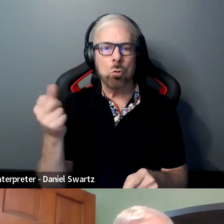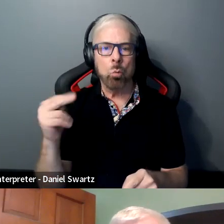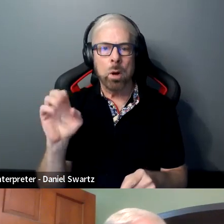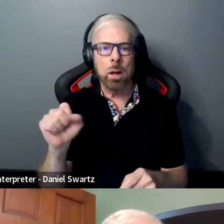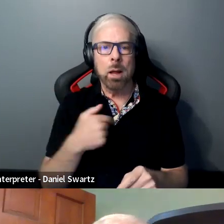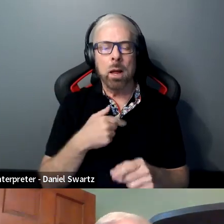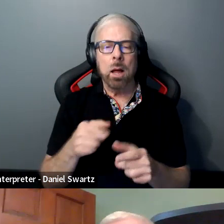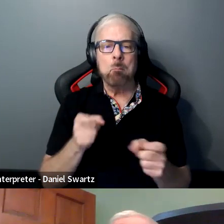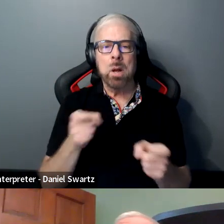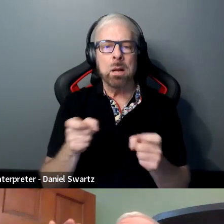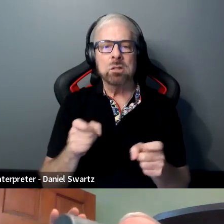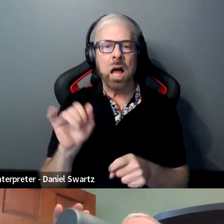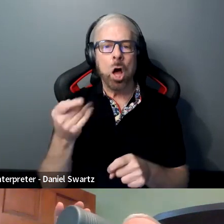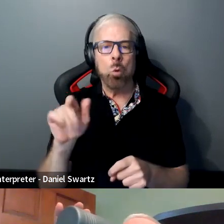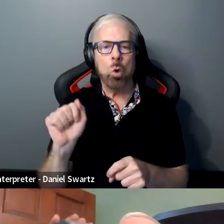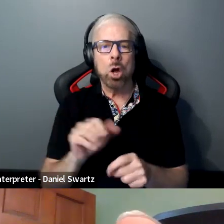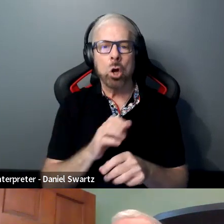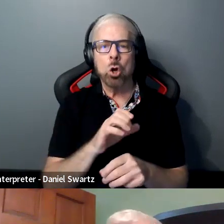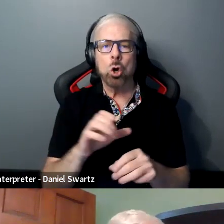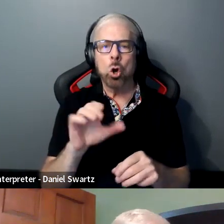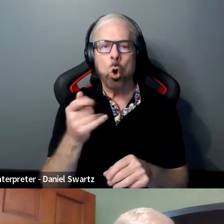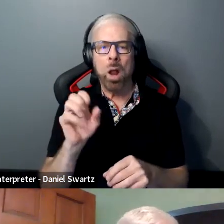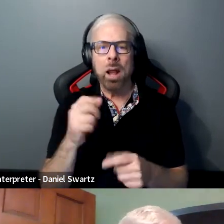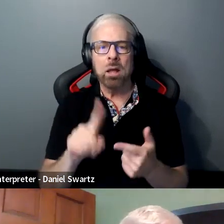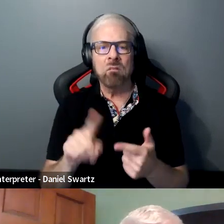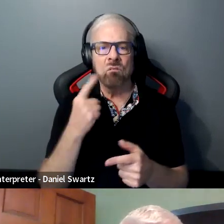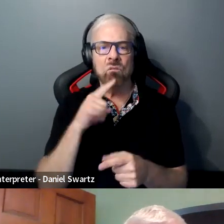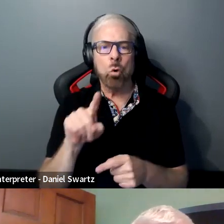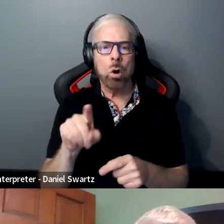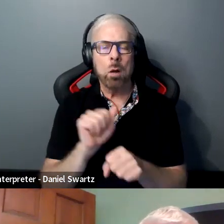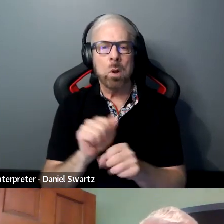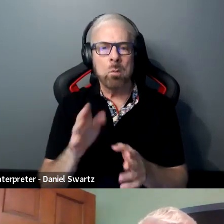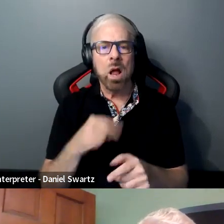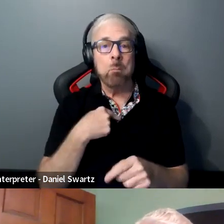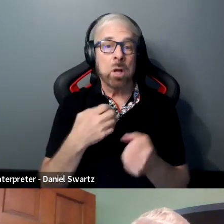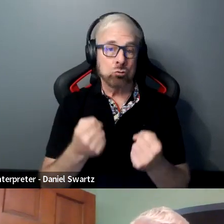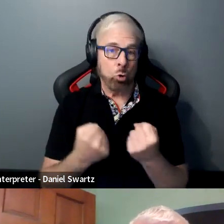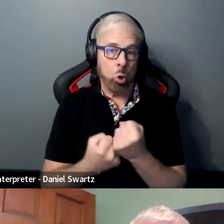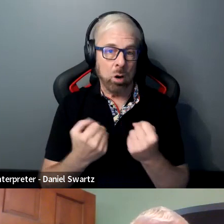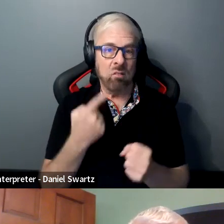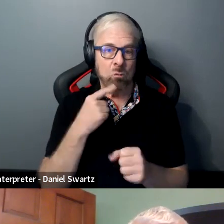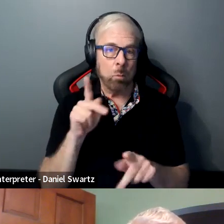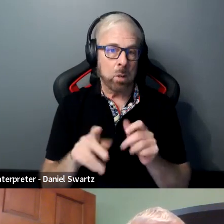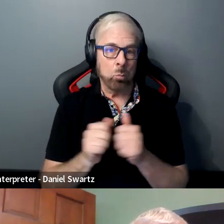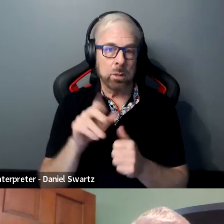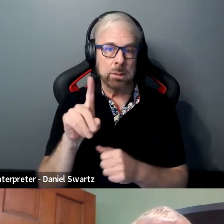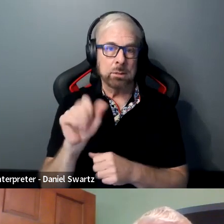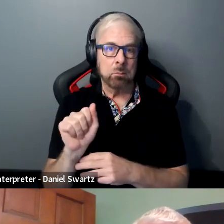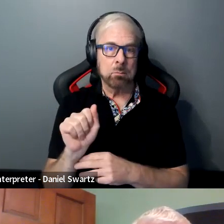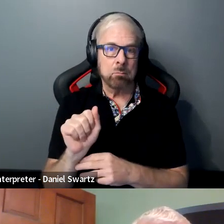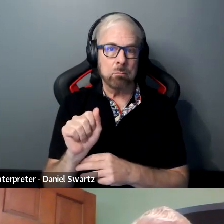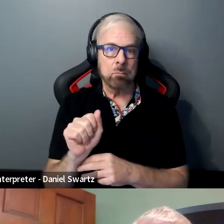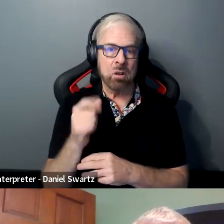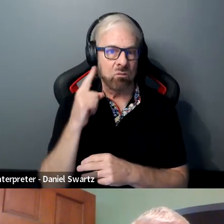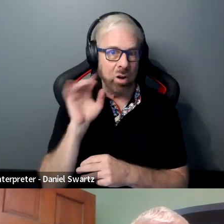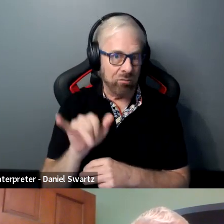for Integration and Employment and have worked on systems change and been a strong advocate for folks with disabilities